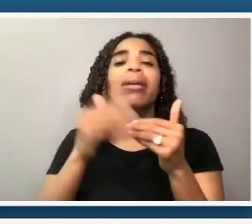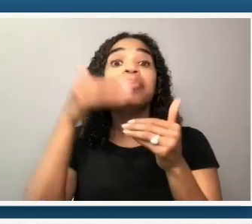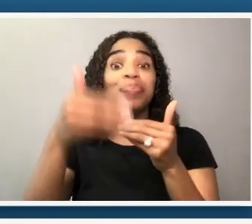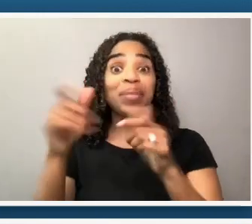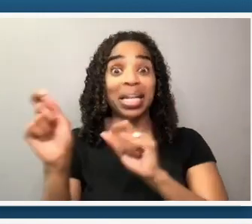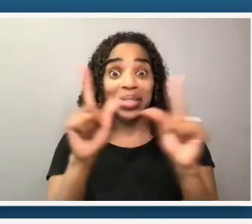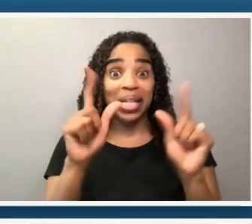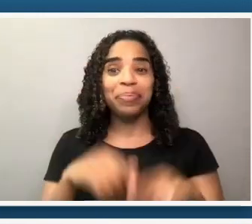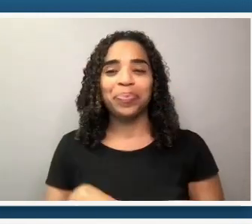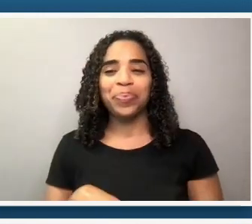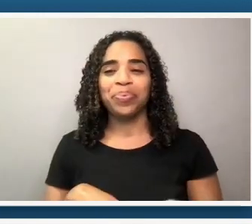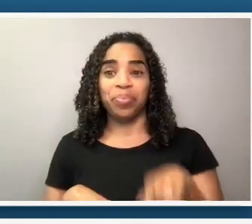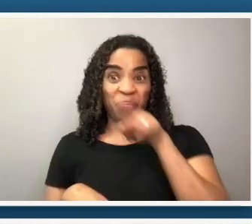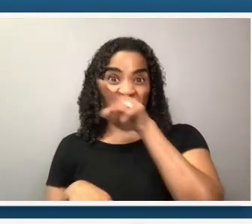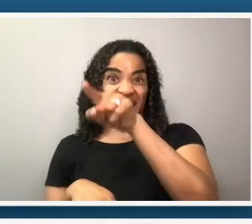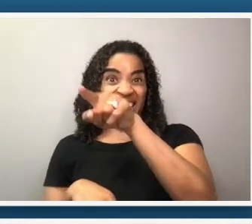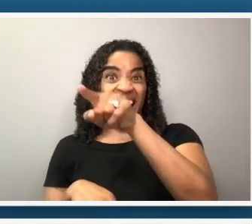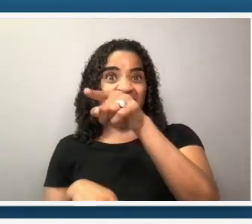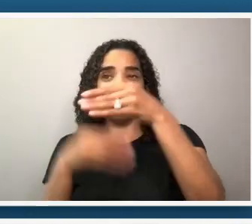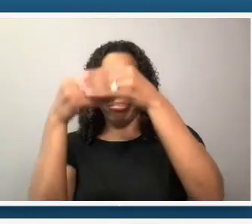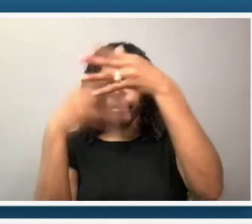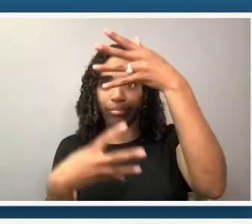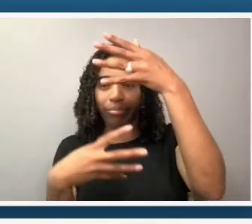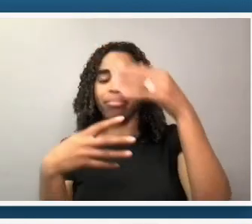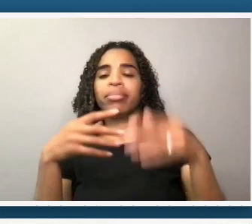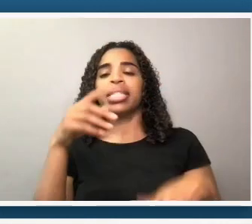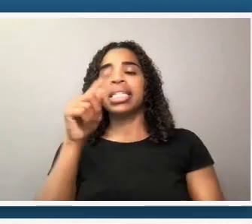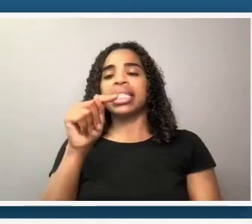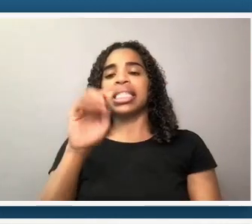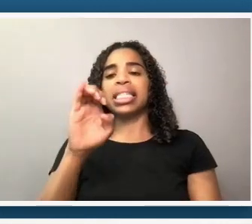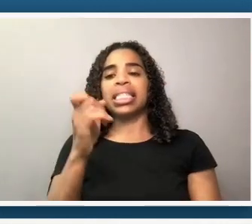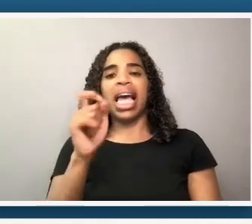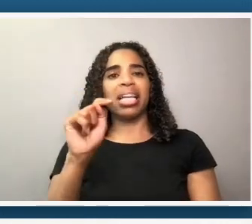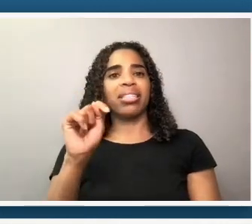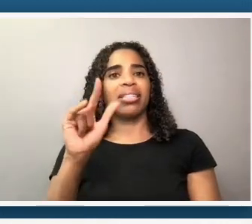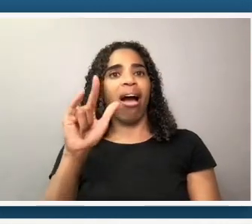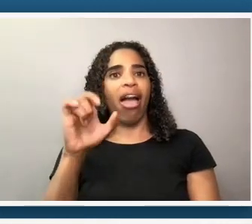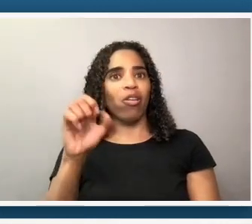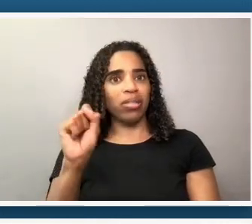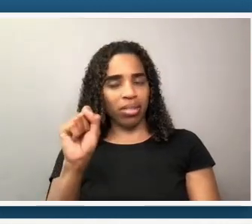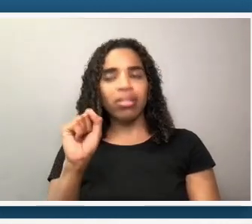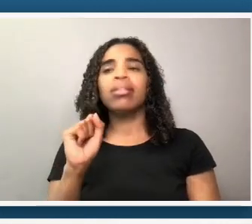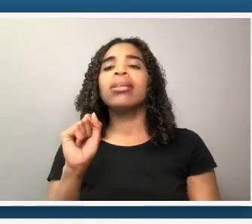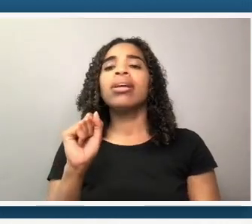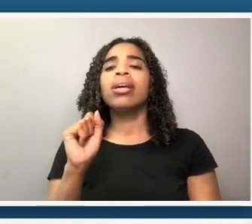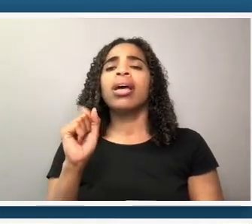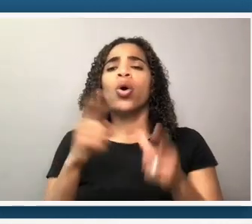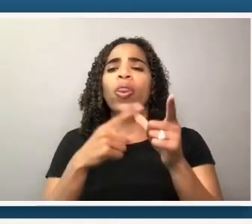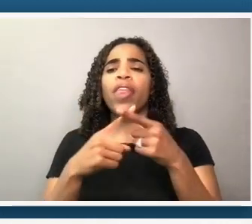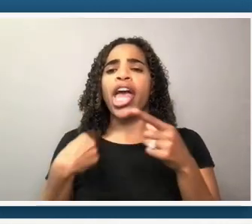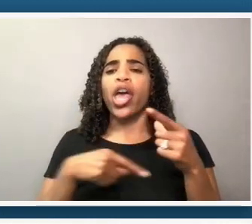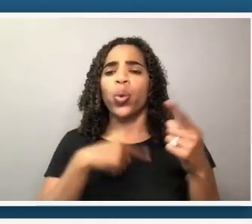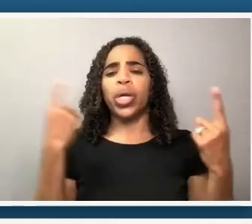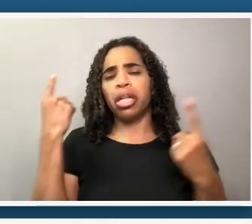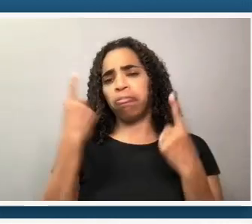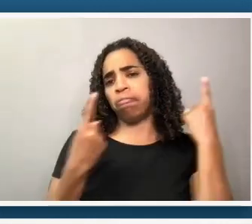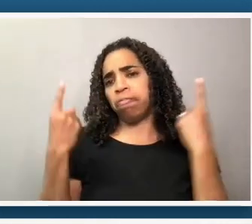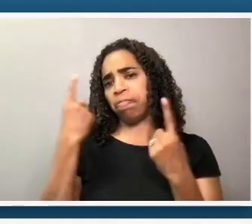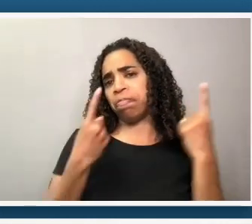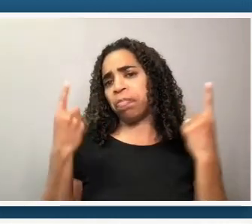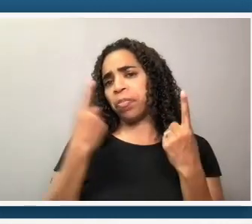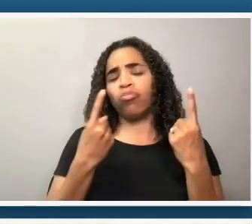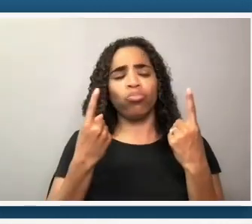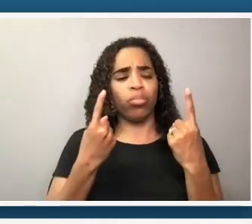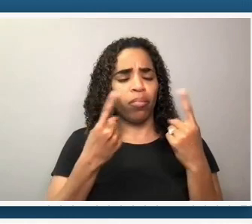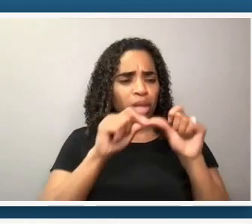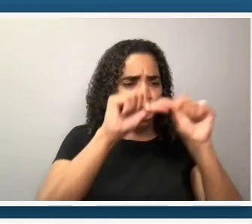we took that collection of textiles and then we thought about the shapes and